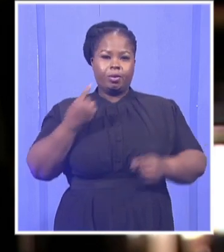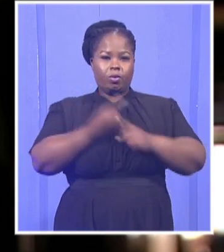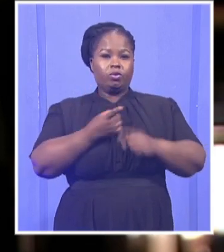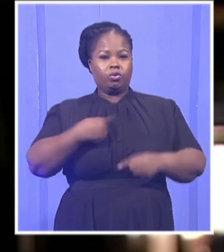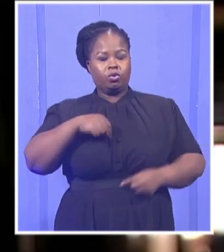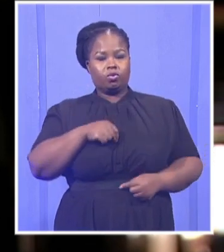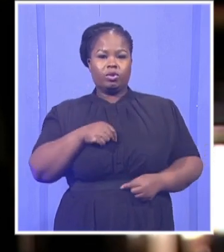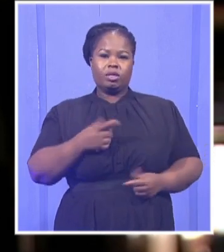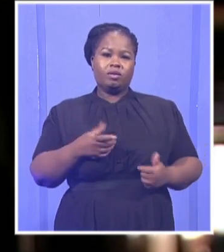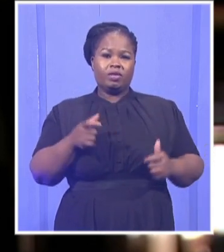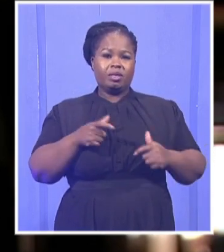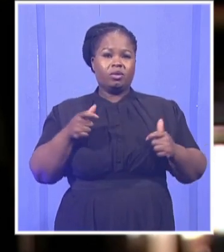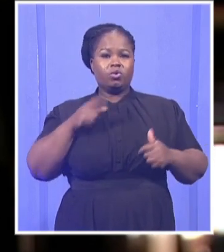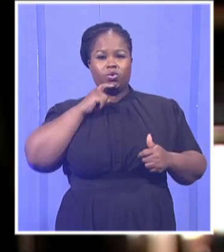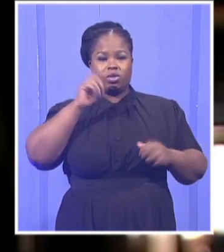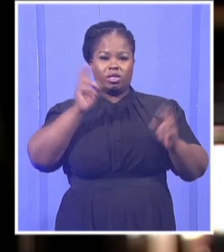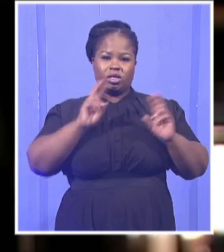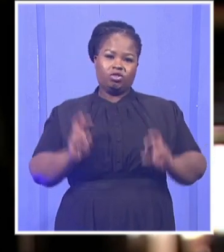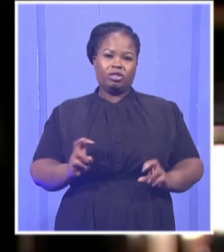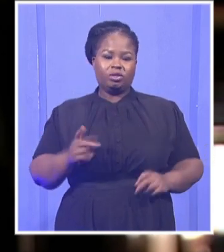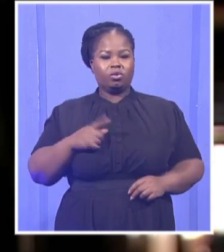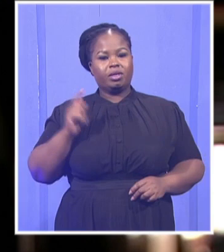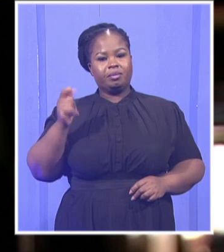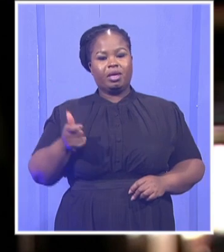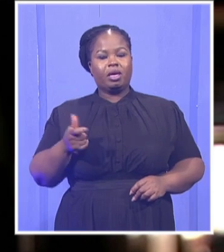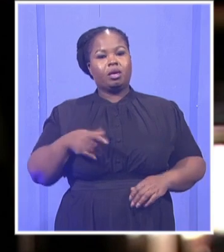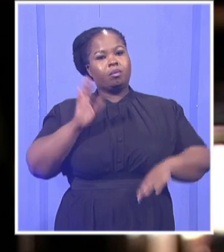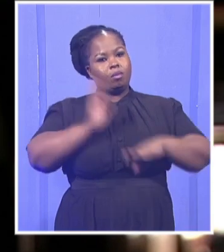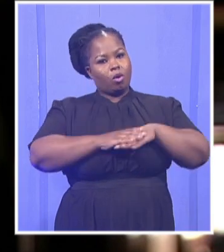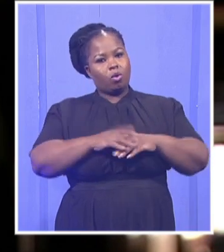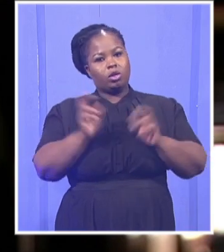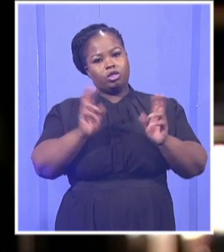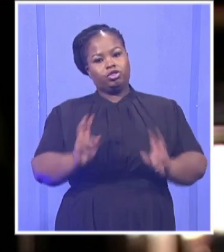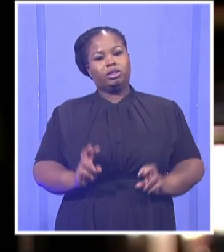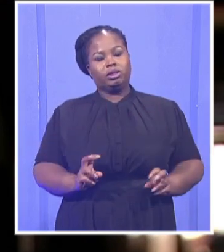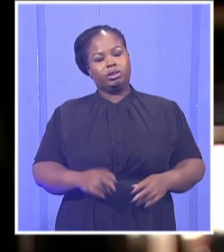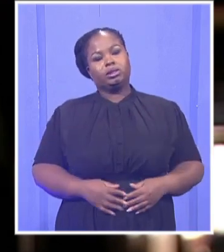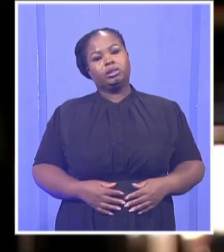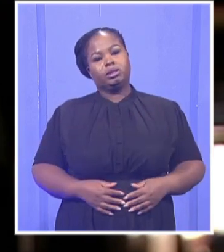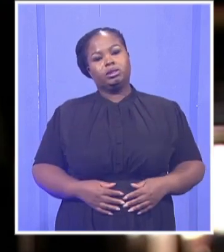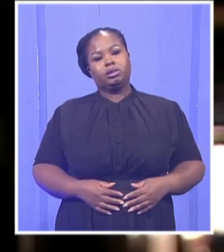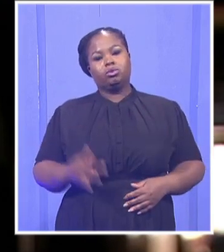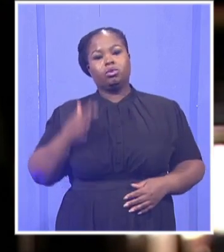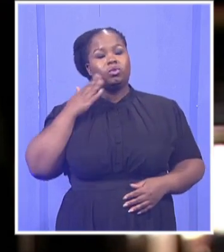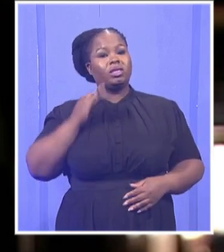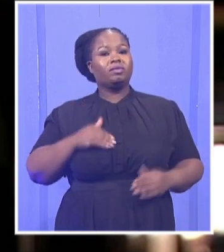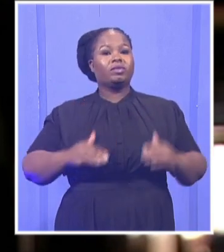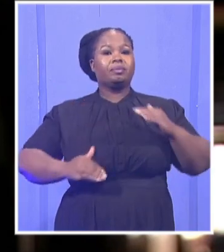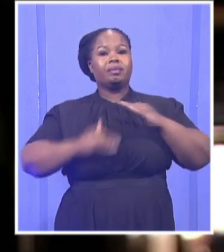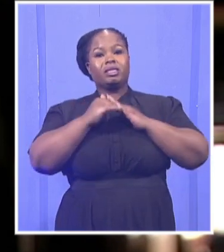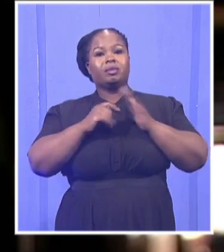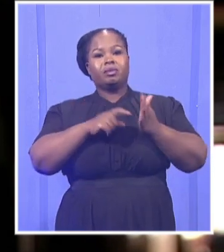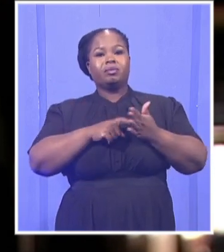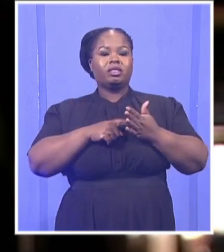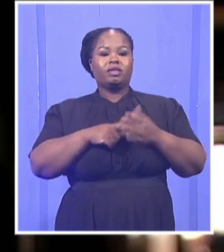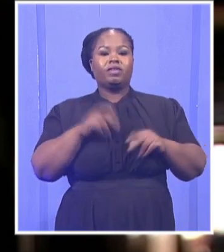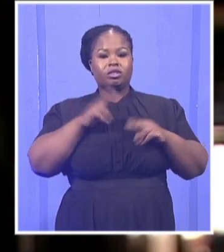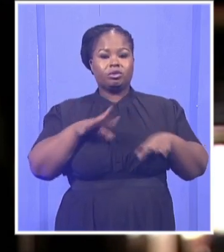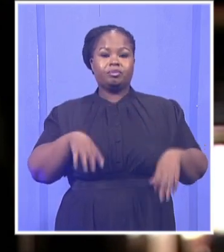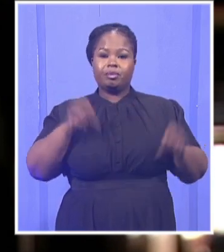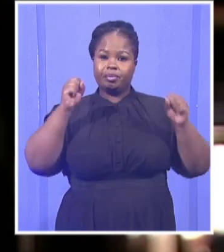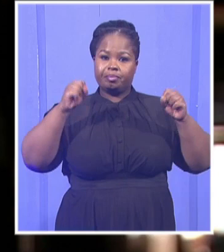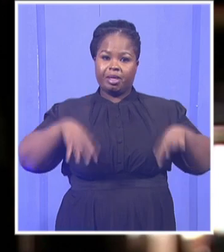also a large power user, so we pay maximum demand tariffs, and when it's maximum demand, when the load shedding goes off and